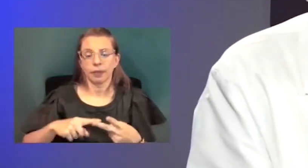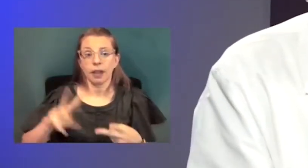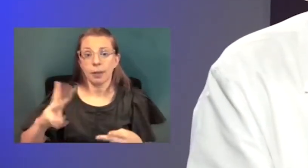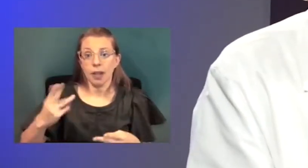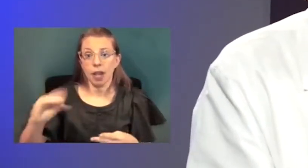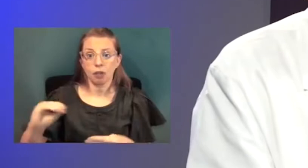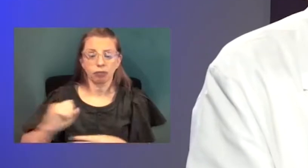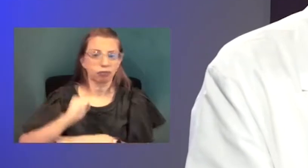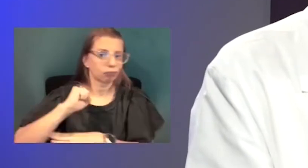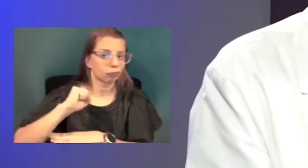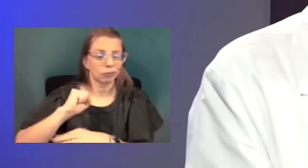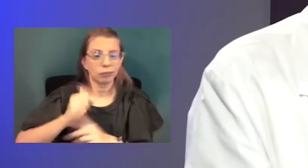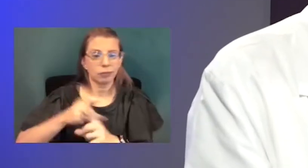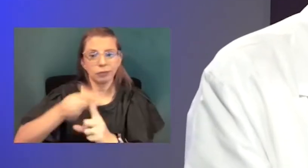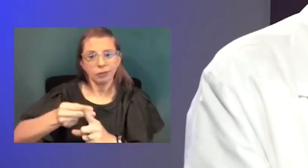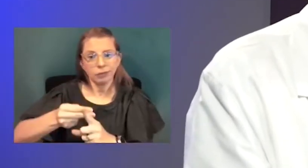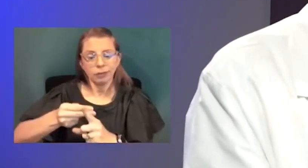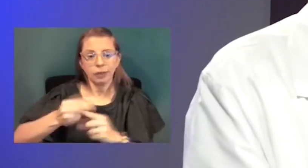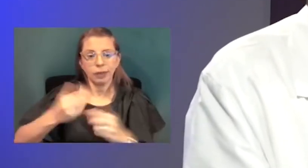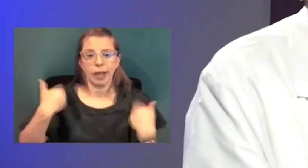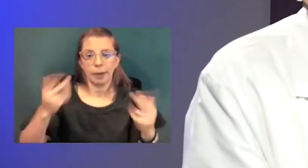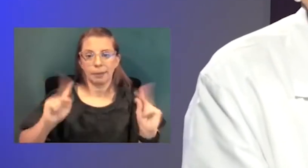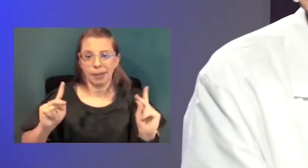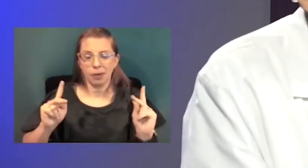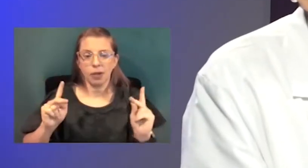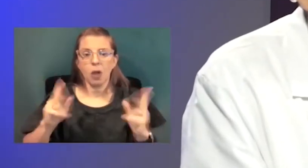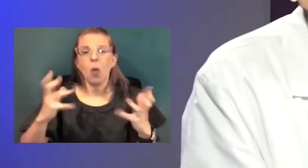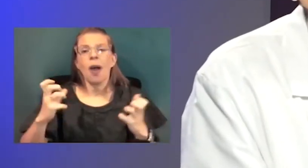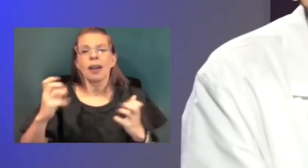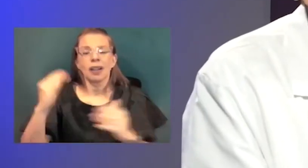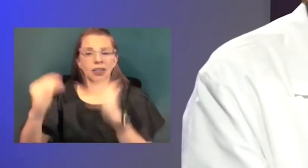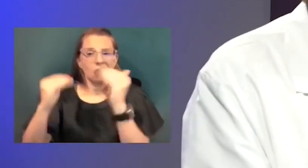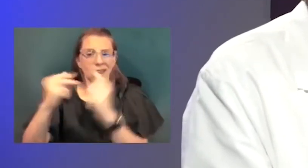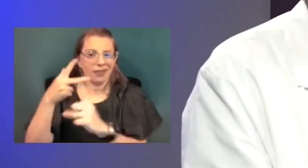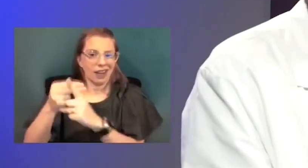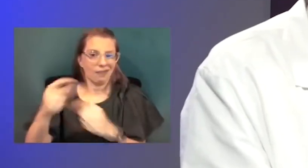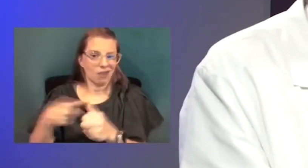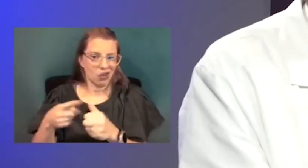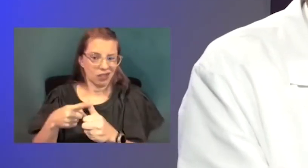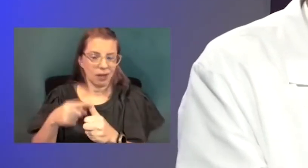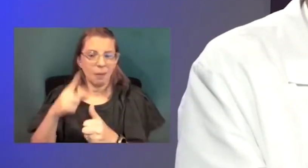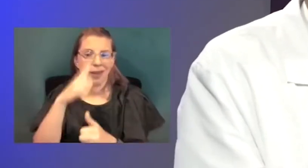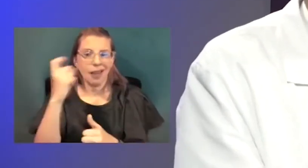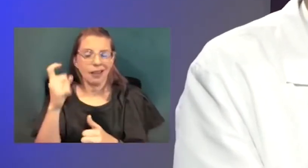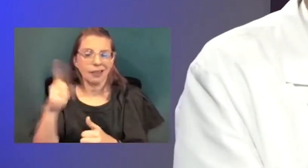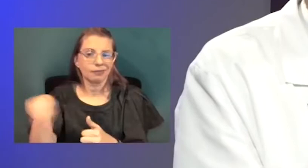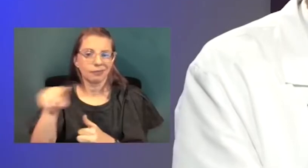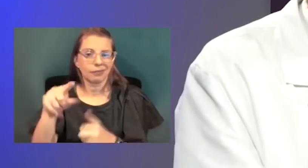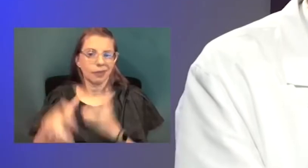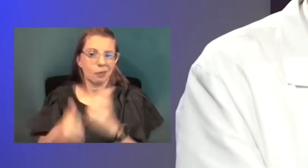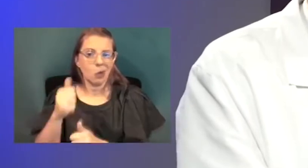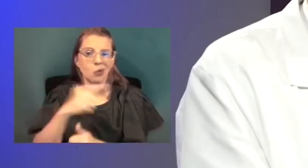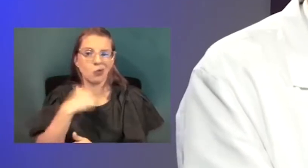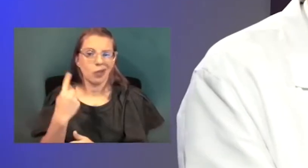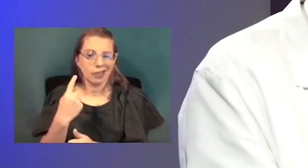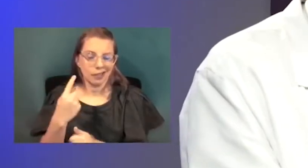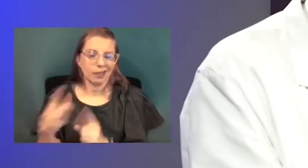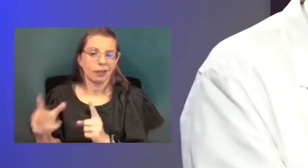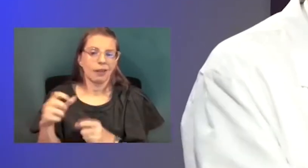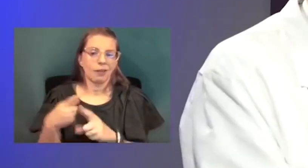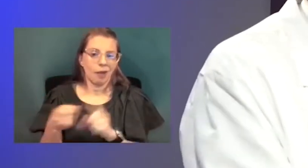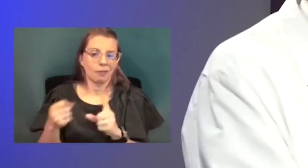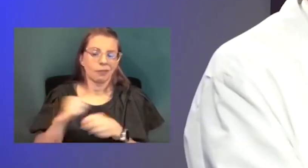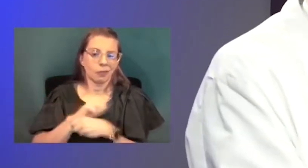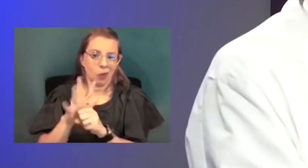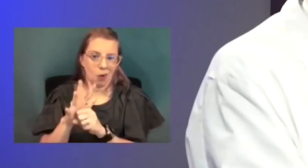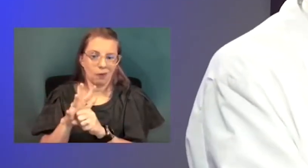young people. It stands probably for trying to vaccinate adults first and those who are most at risk. So when you don't have a lot of vaccine, let's be honest. First